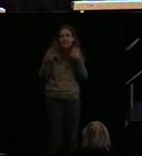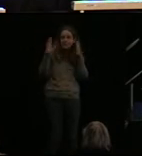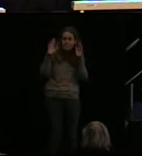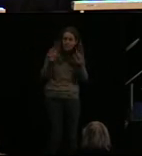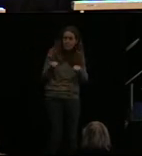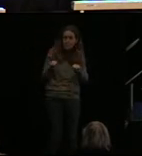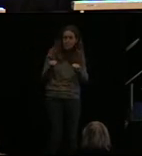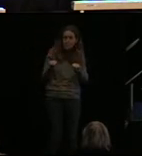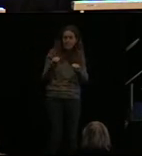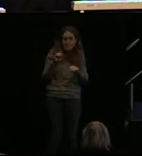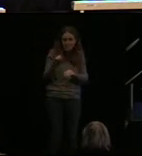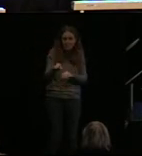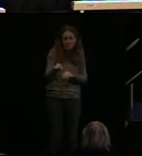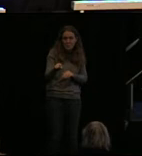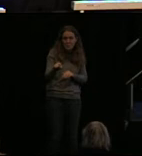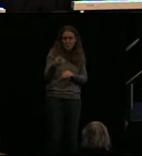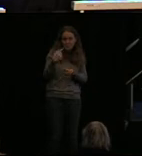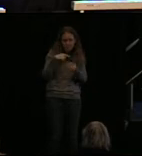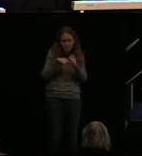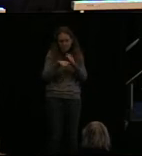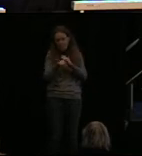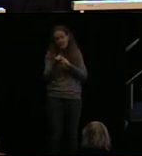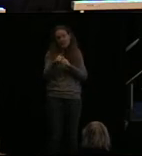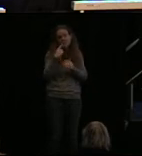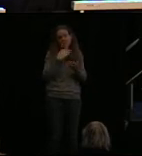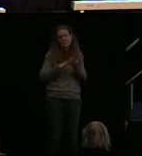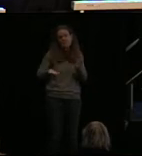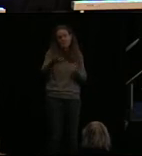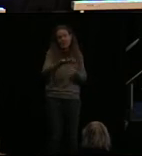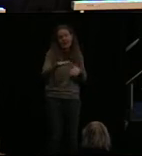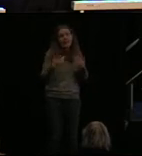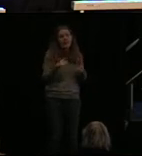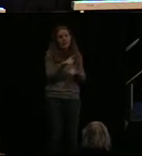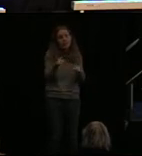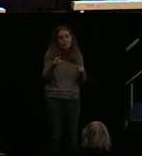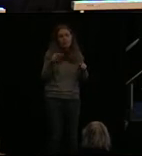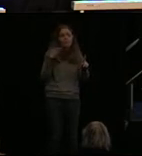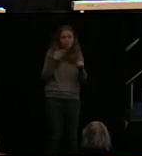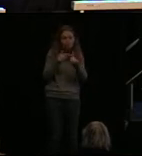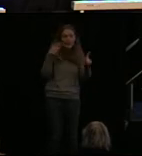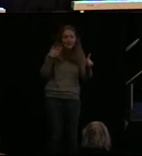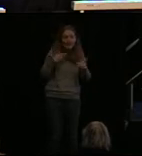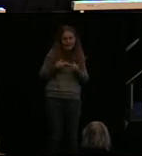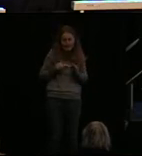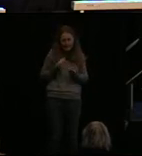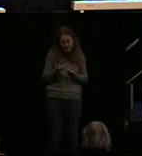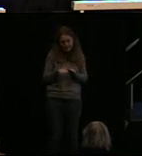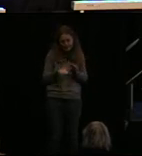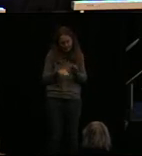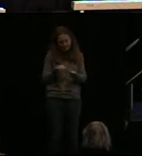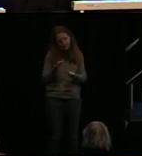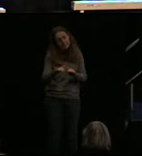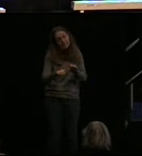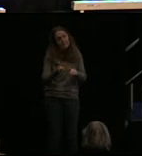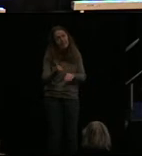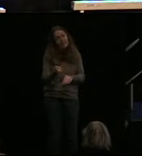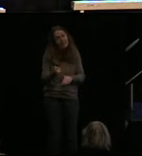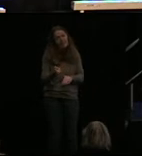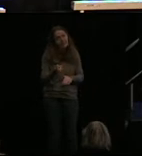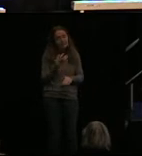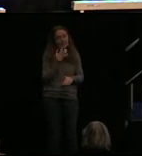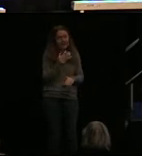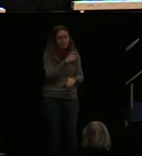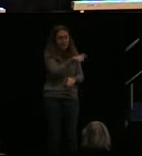stops you from entering that promised land if you will recognize and take steps again. The only reason the people of